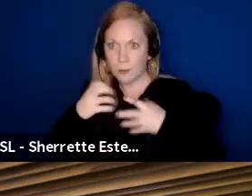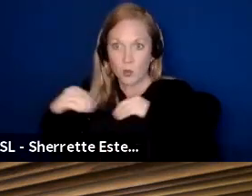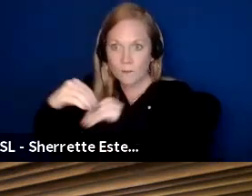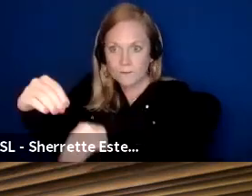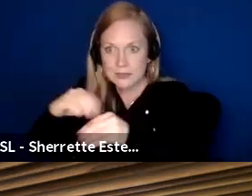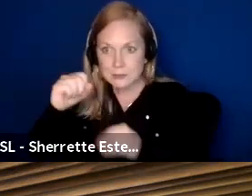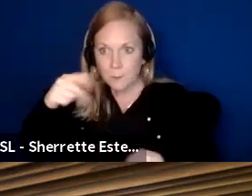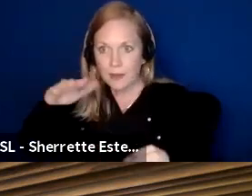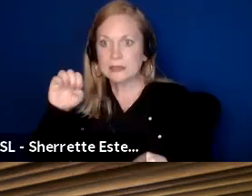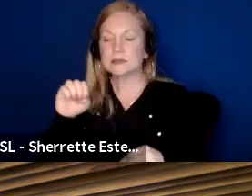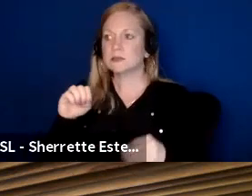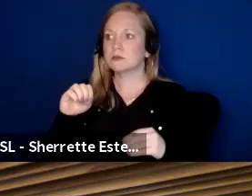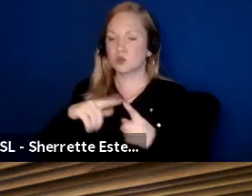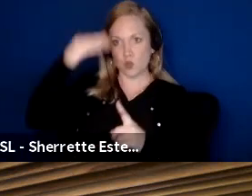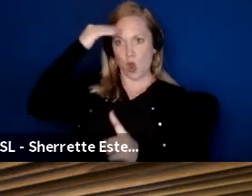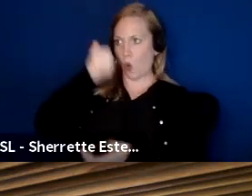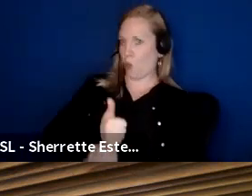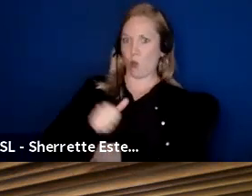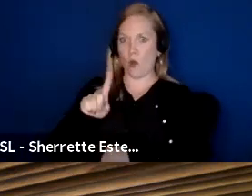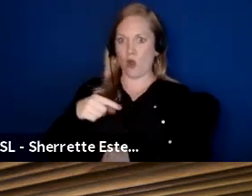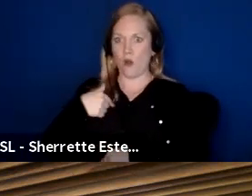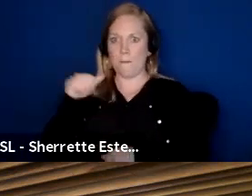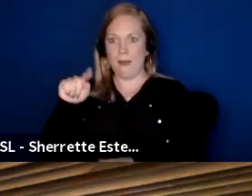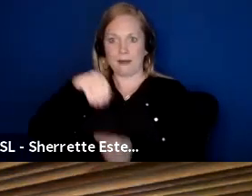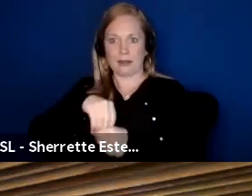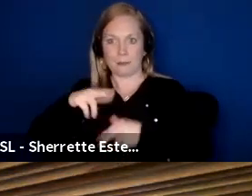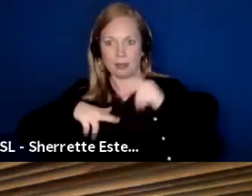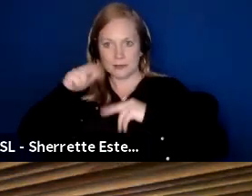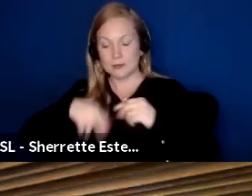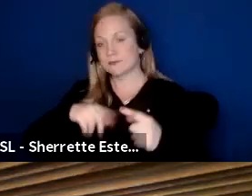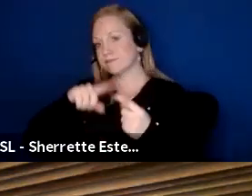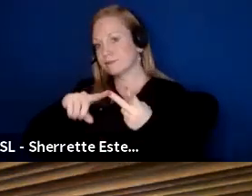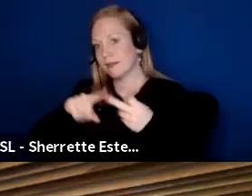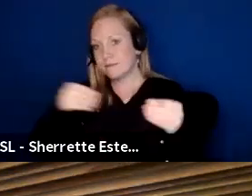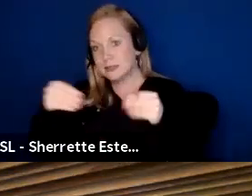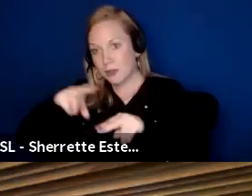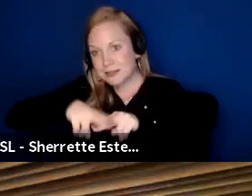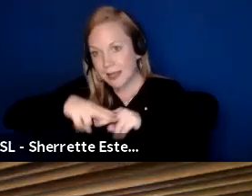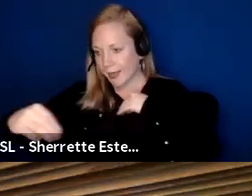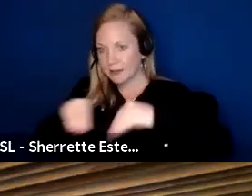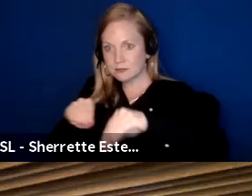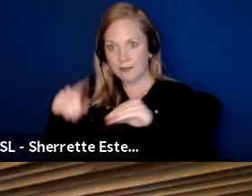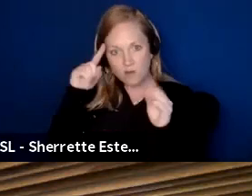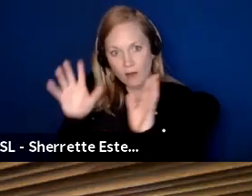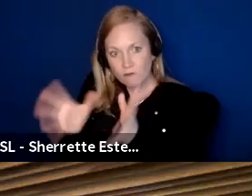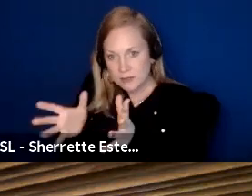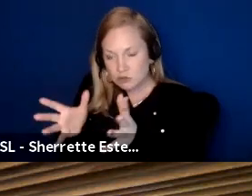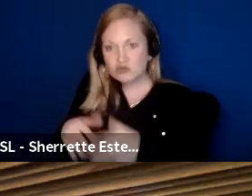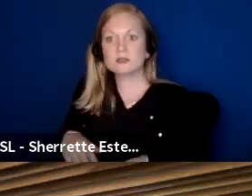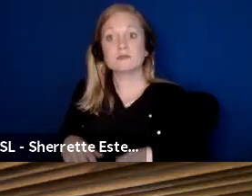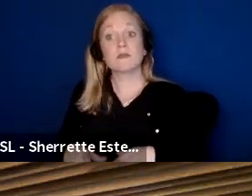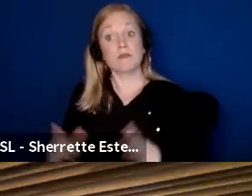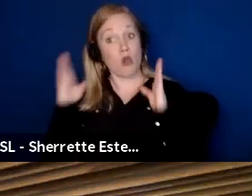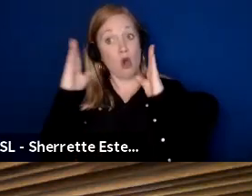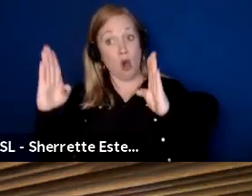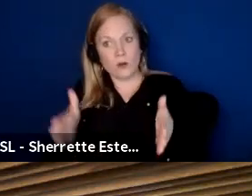to orient yourself within the building. There's flexible seating for conversation areas. The hallways are much